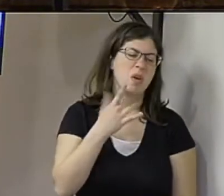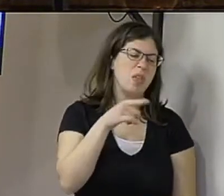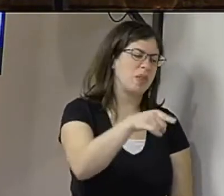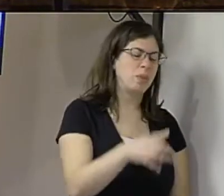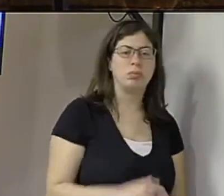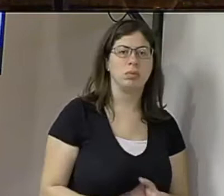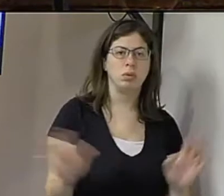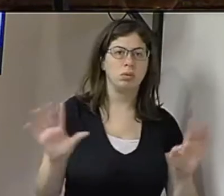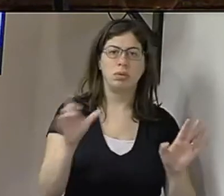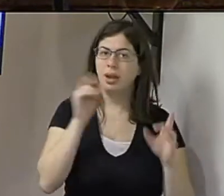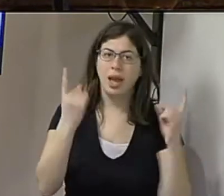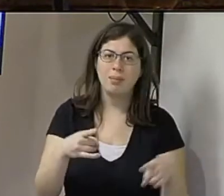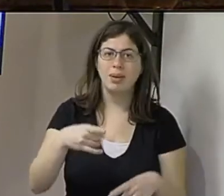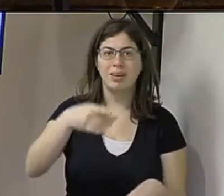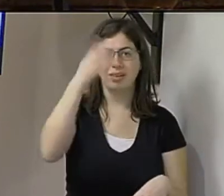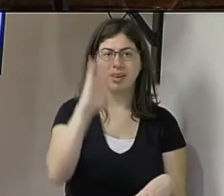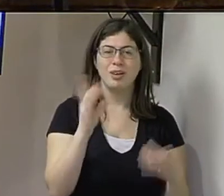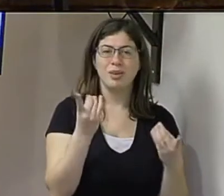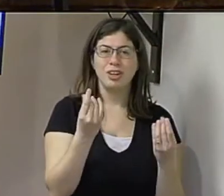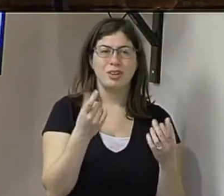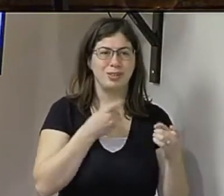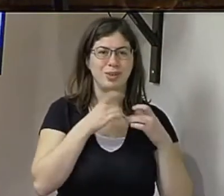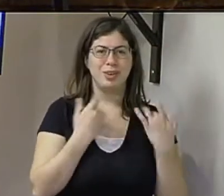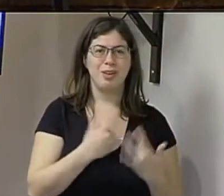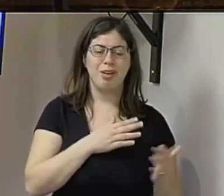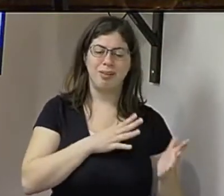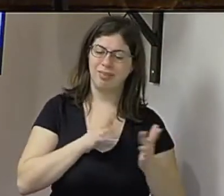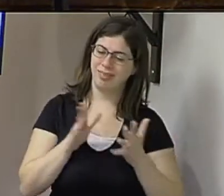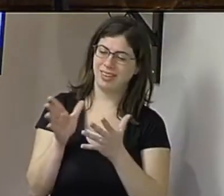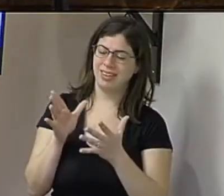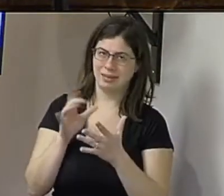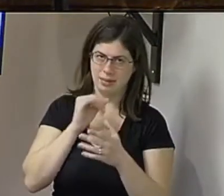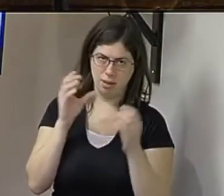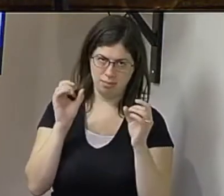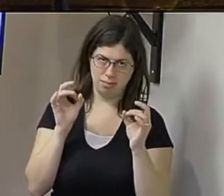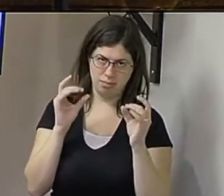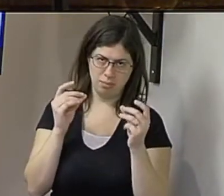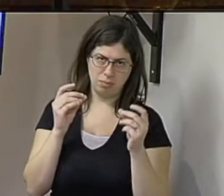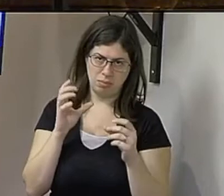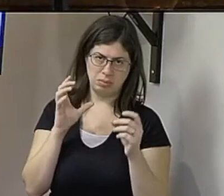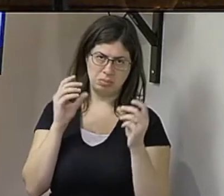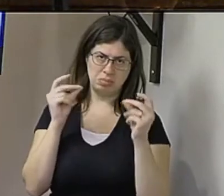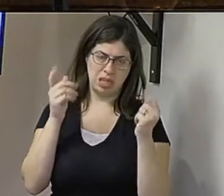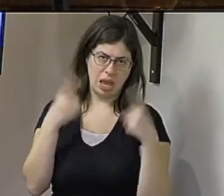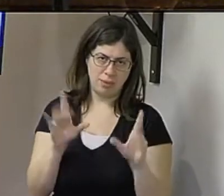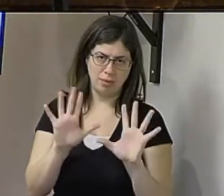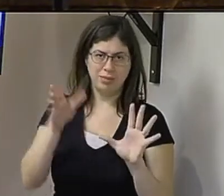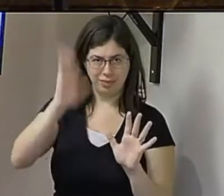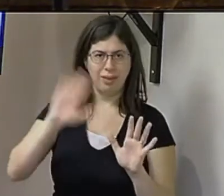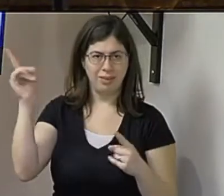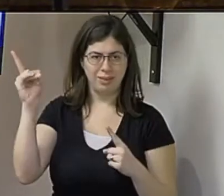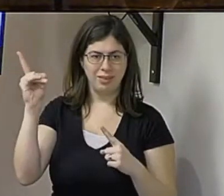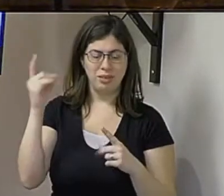this. That's not what he did. The Lord turned his heart. And of course it was the Lord, right? That's not just a chance, because it keeps happening over and over. You know, this is hard